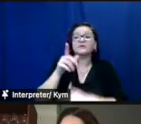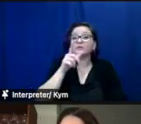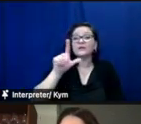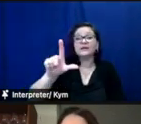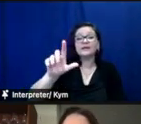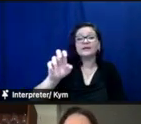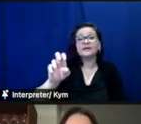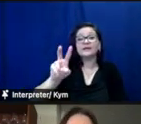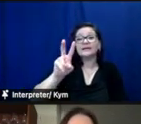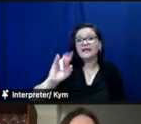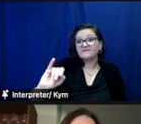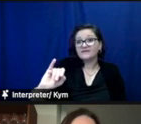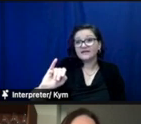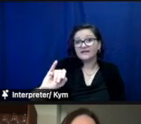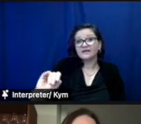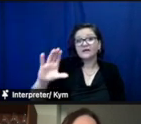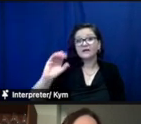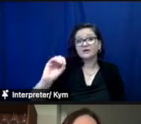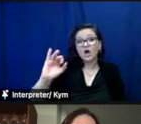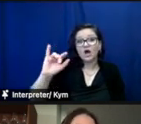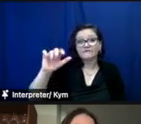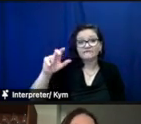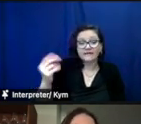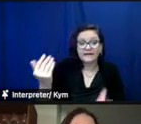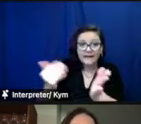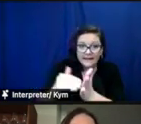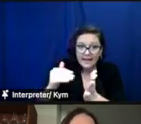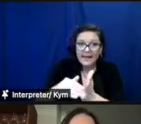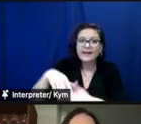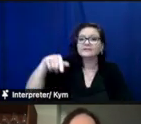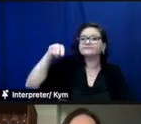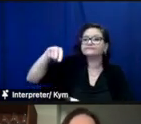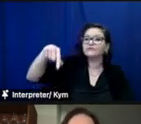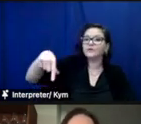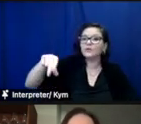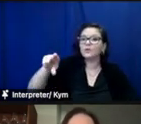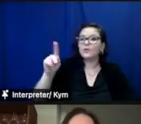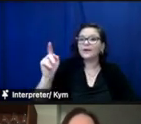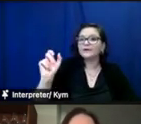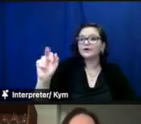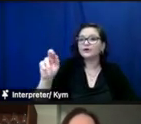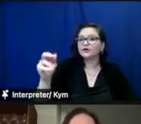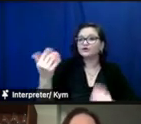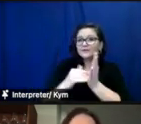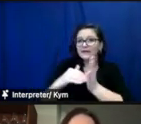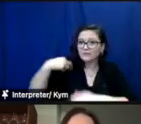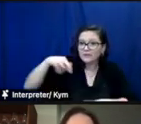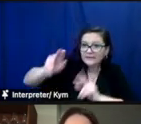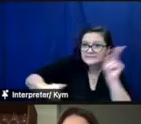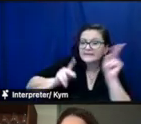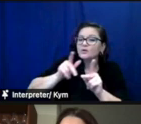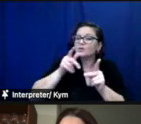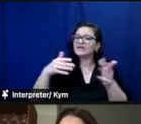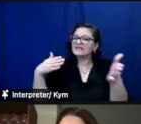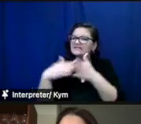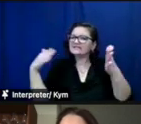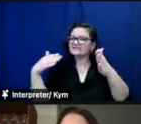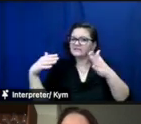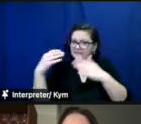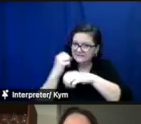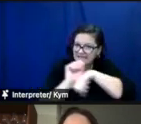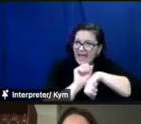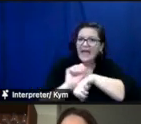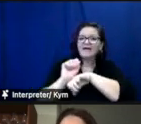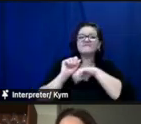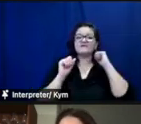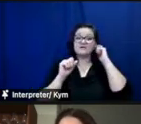again, we have another Quaker, right? So you're seeing a pattern here of Quakers, people, religious people who are really opposed to slavery. And he was